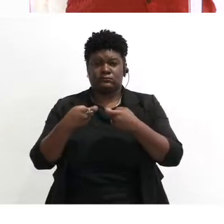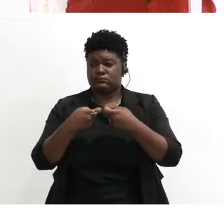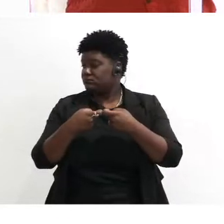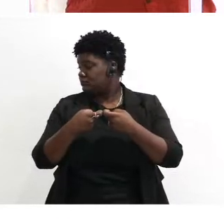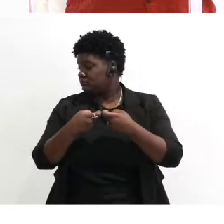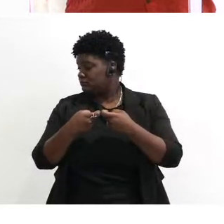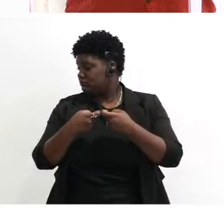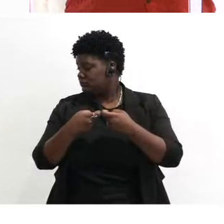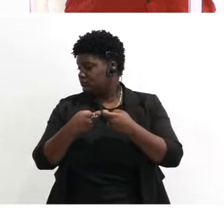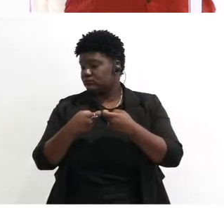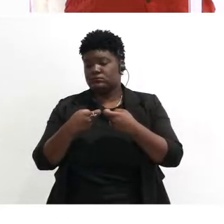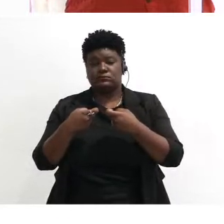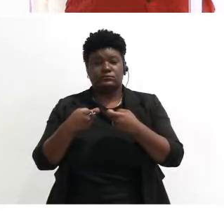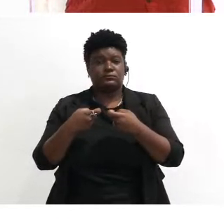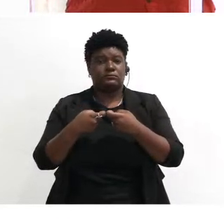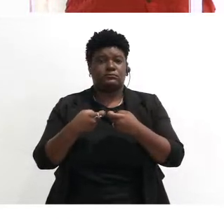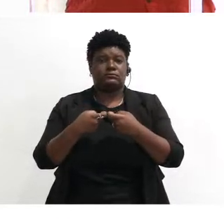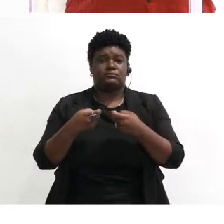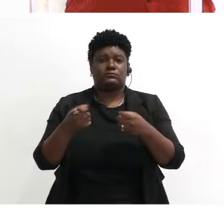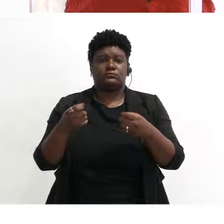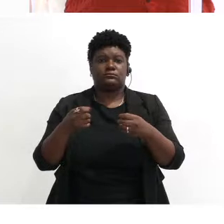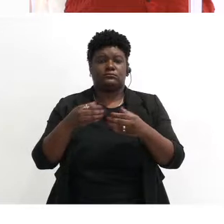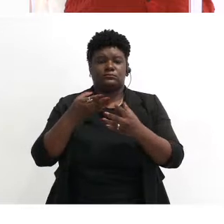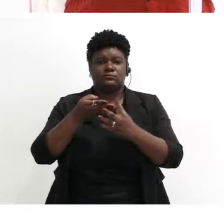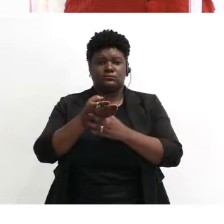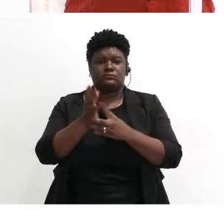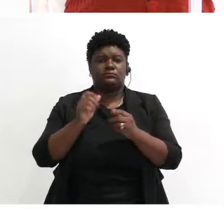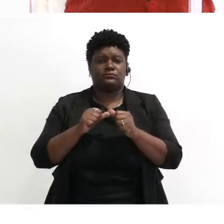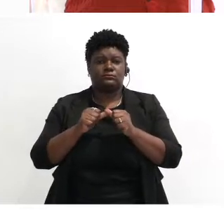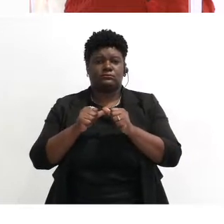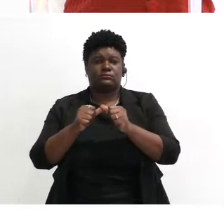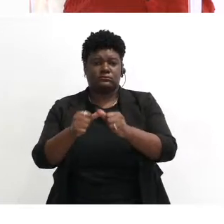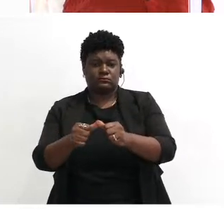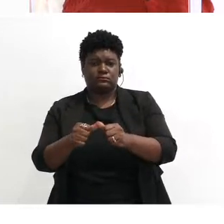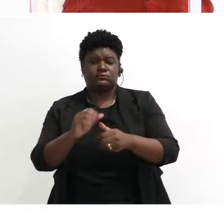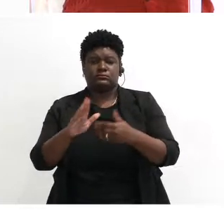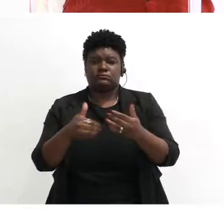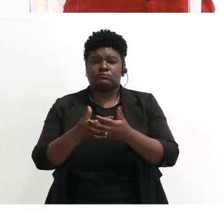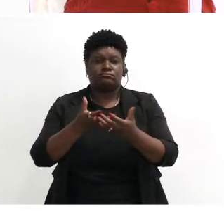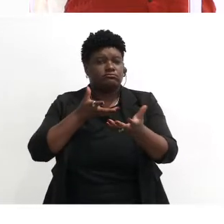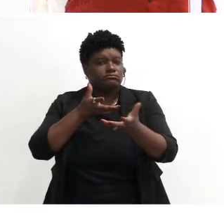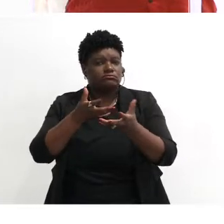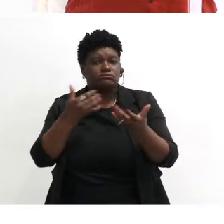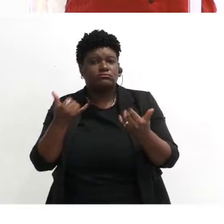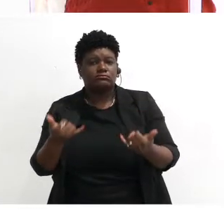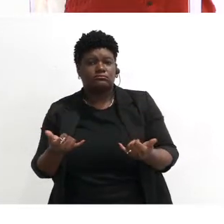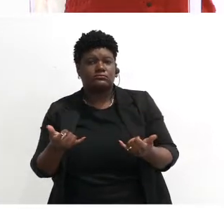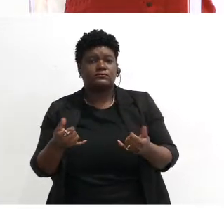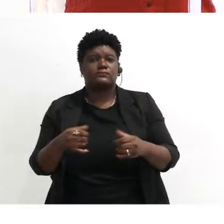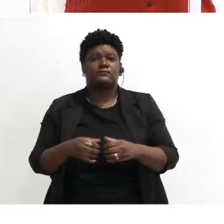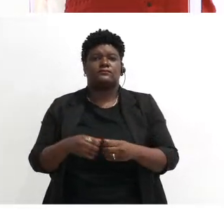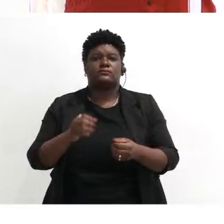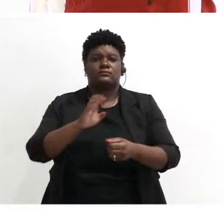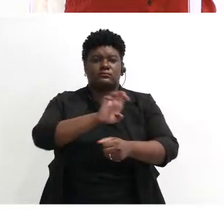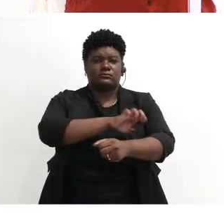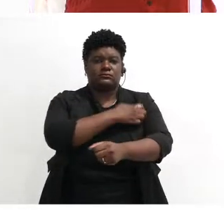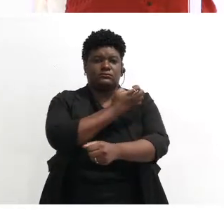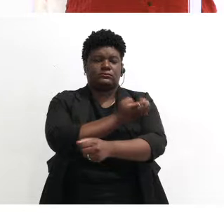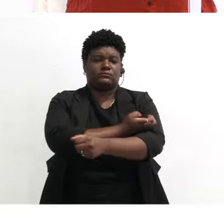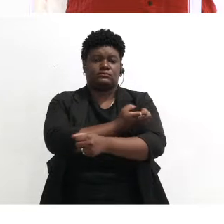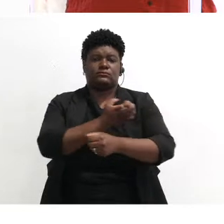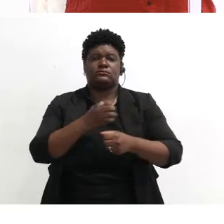shown so far have been the power and the signals all coming from one side on the integrated